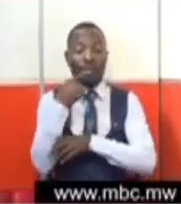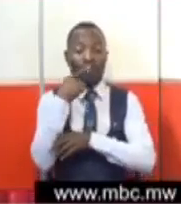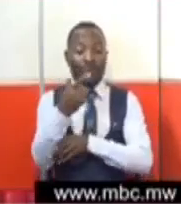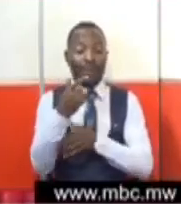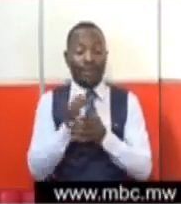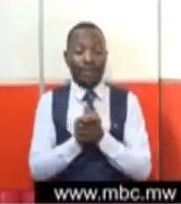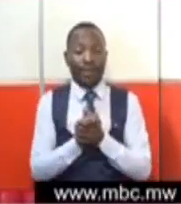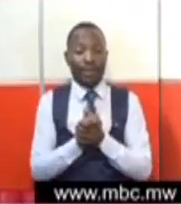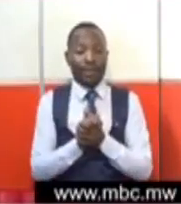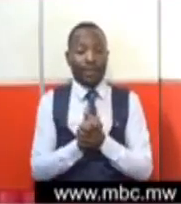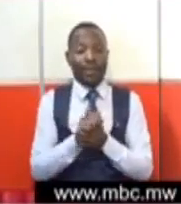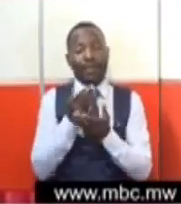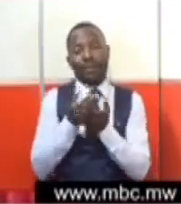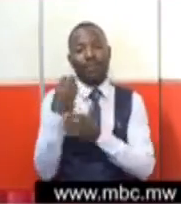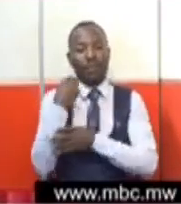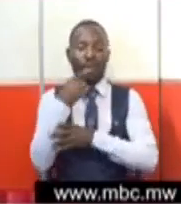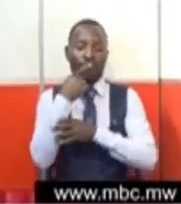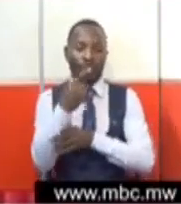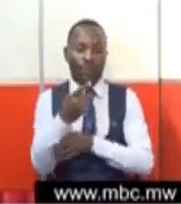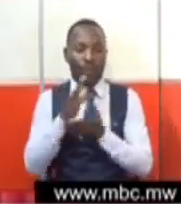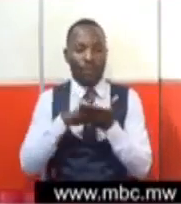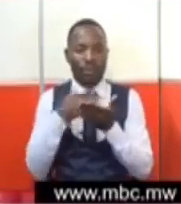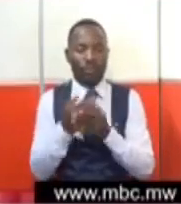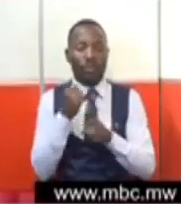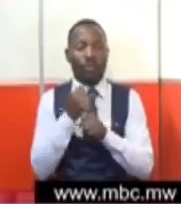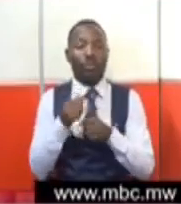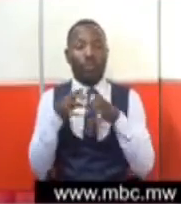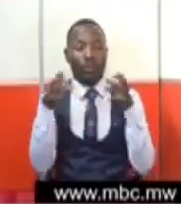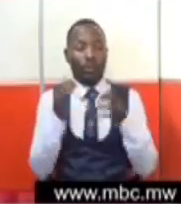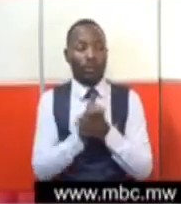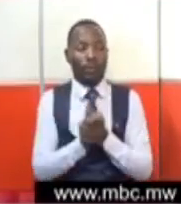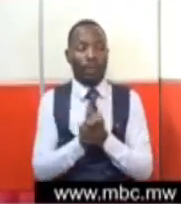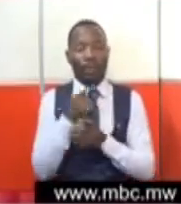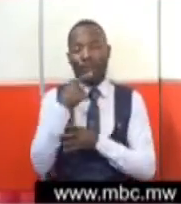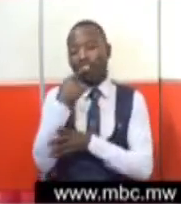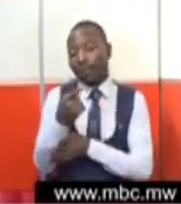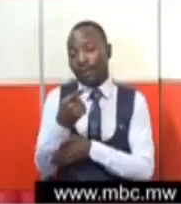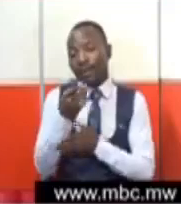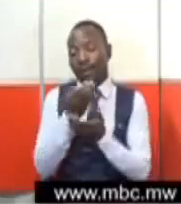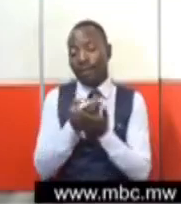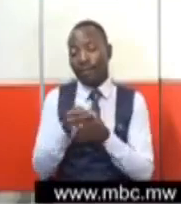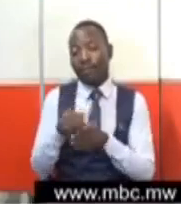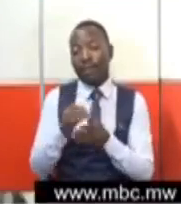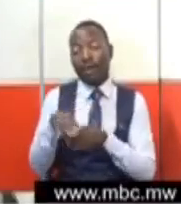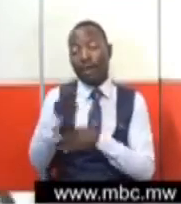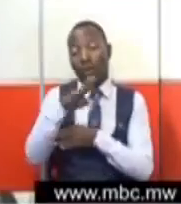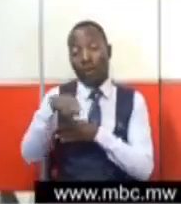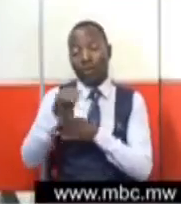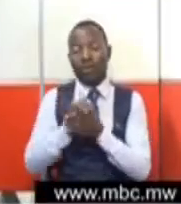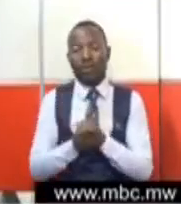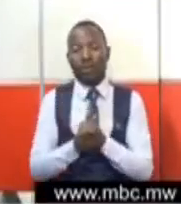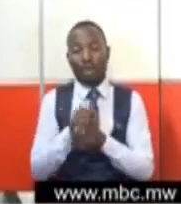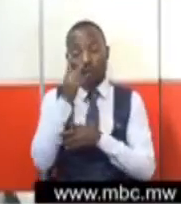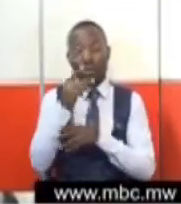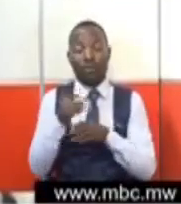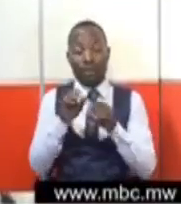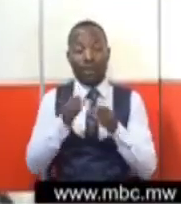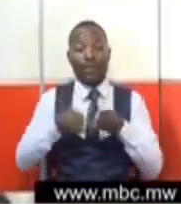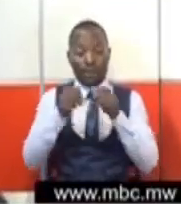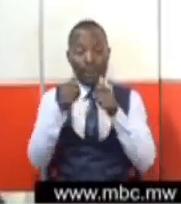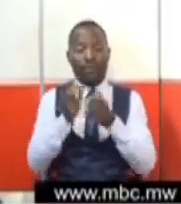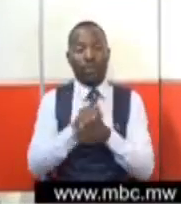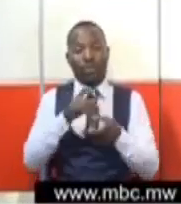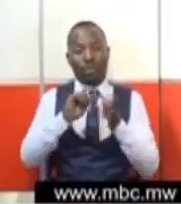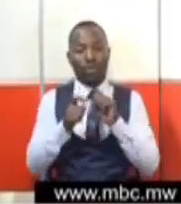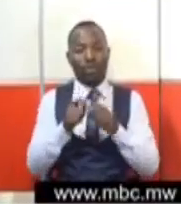Simbani praised the organizations for their strong performance. However, he urged commercial entities to find effective ways to turn